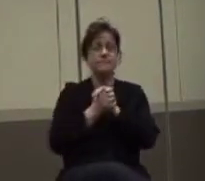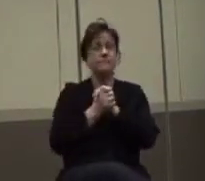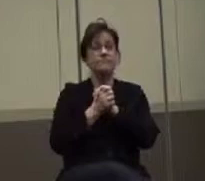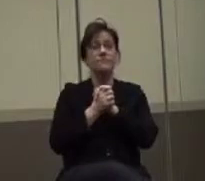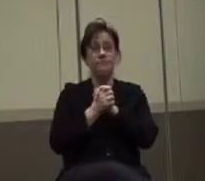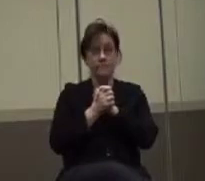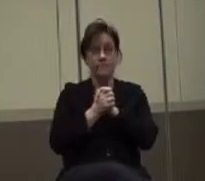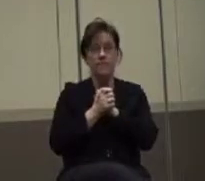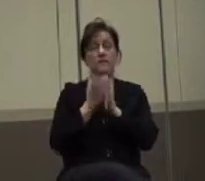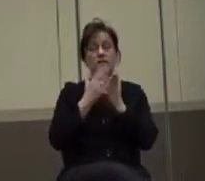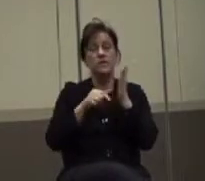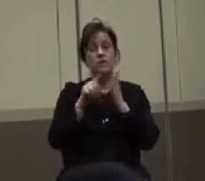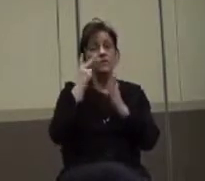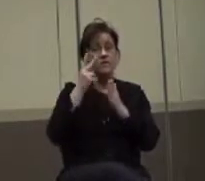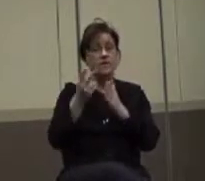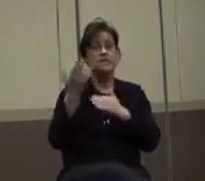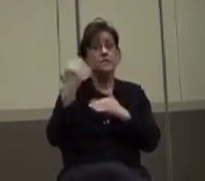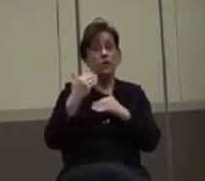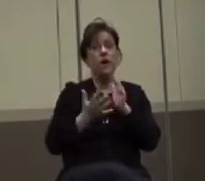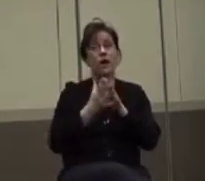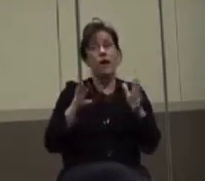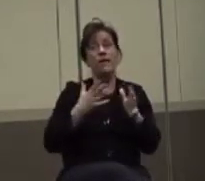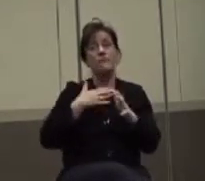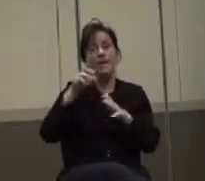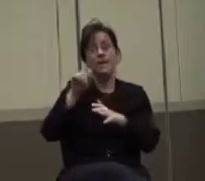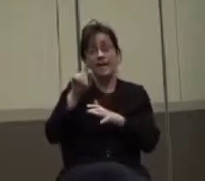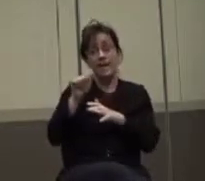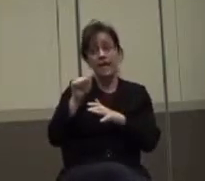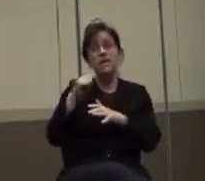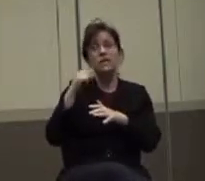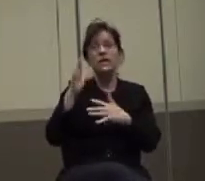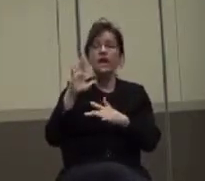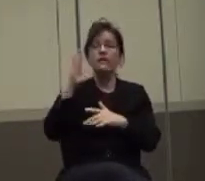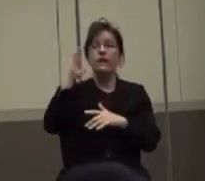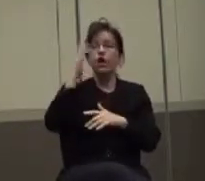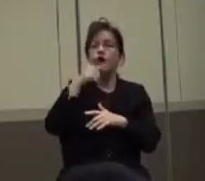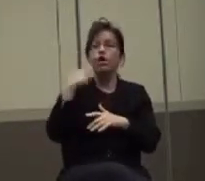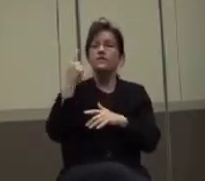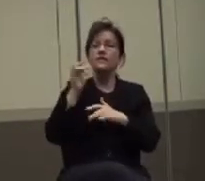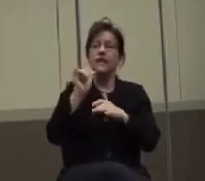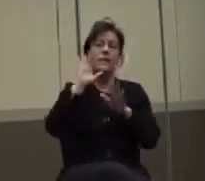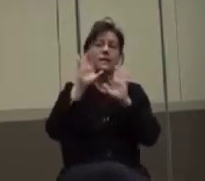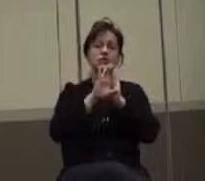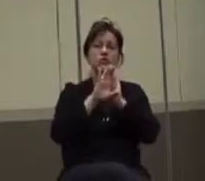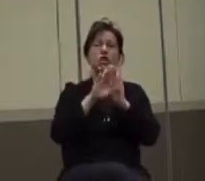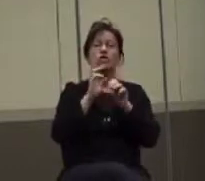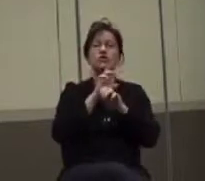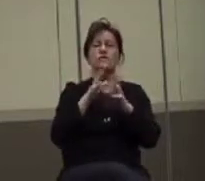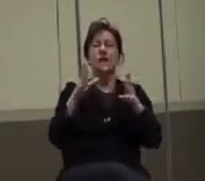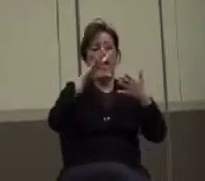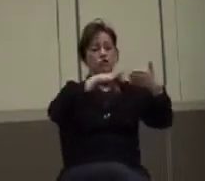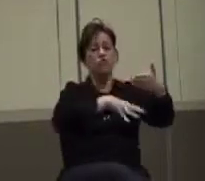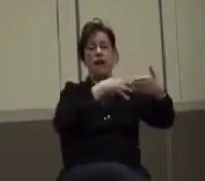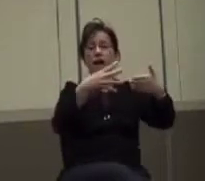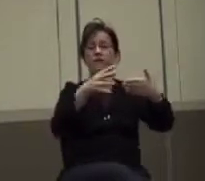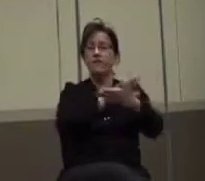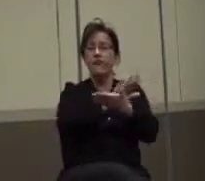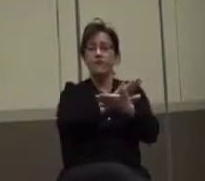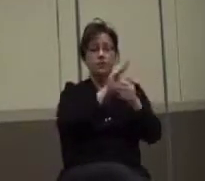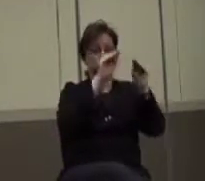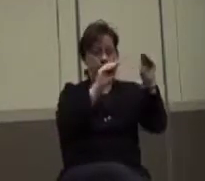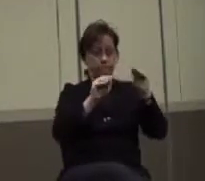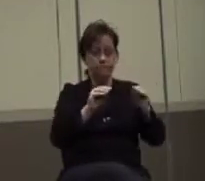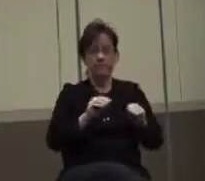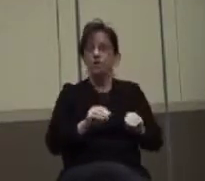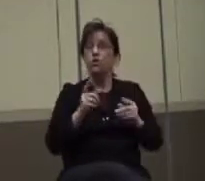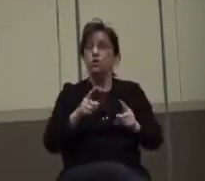before, much of my data kind of looks like a picture almost. I use a lot of graph paper and when I talk to a teacher, I just kind of